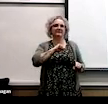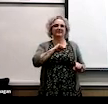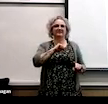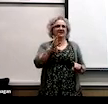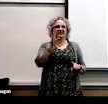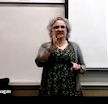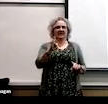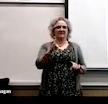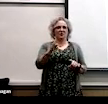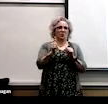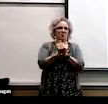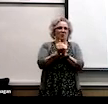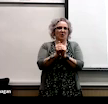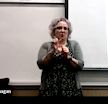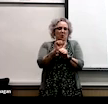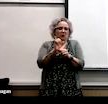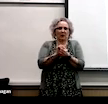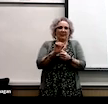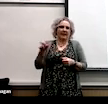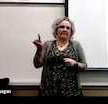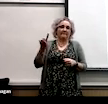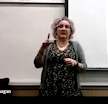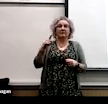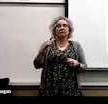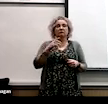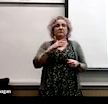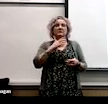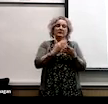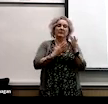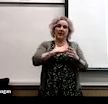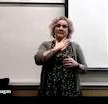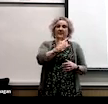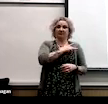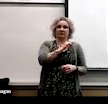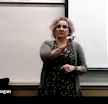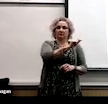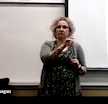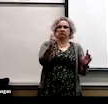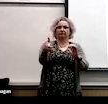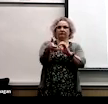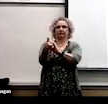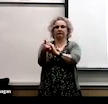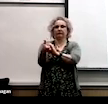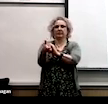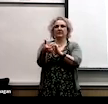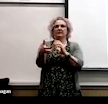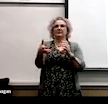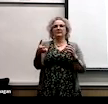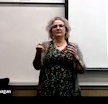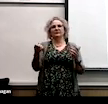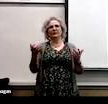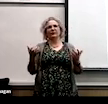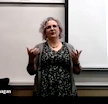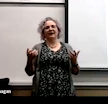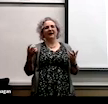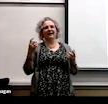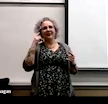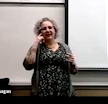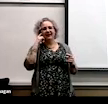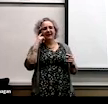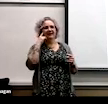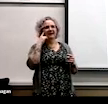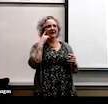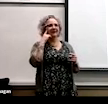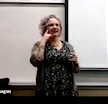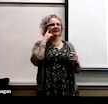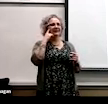worked with patients who are also receiving services from them. And so it's a unique sort of experience every time. So the families are able to